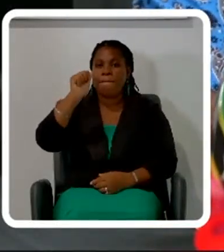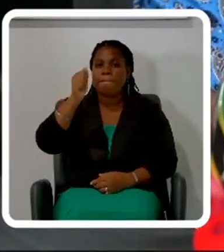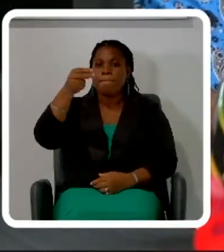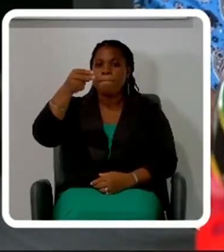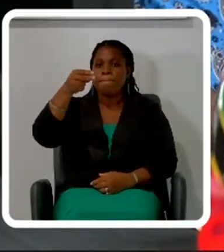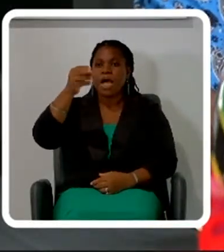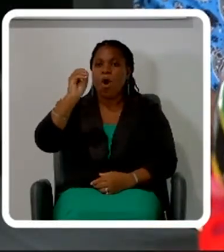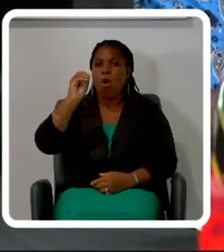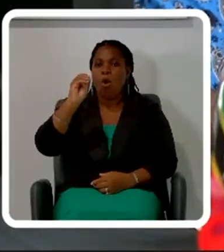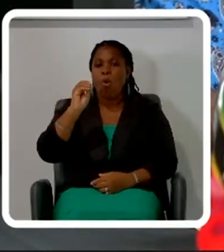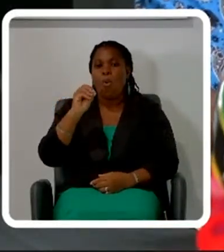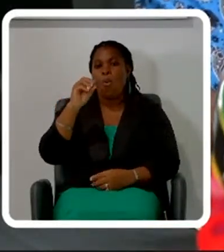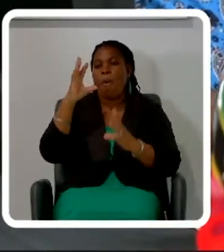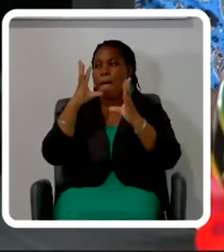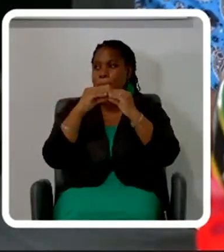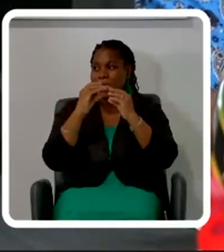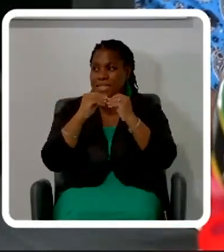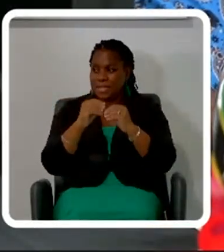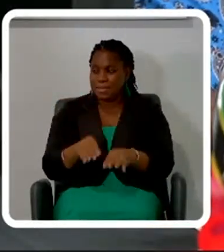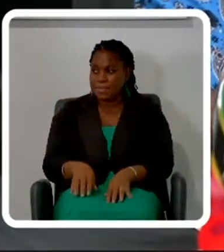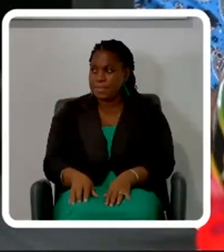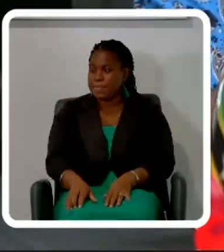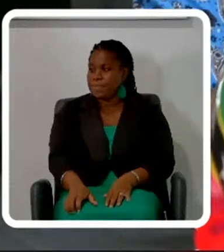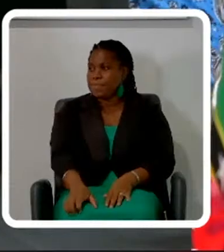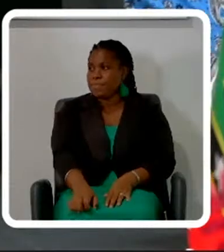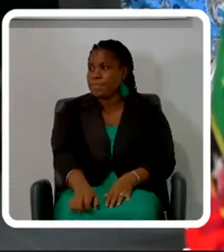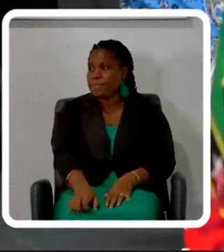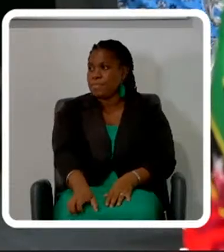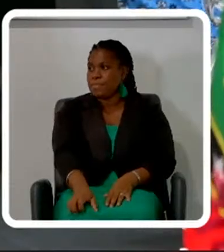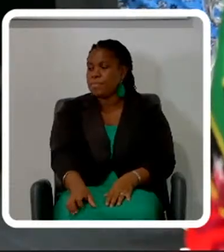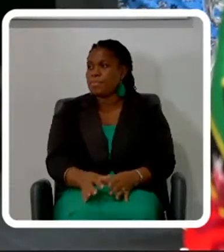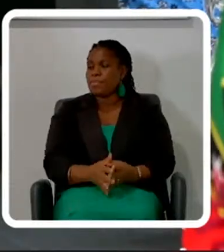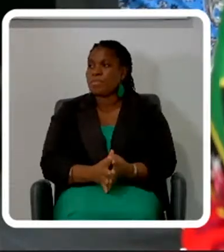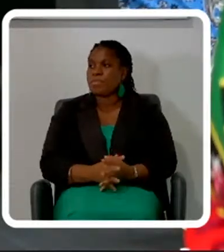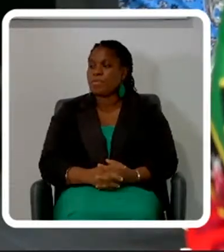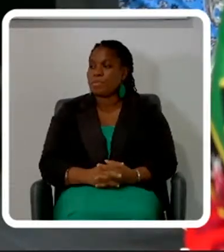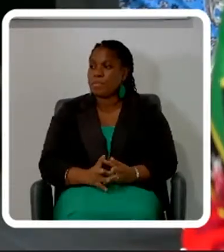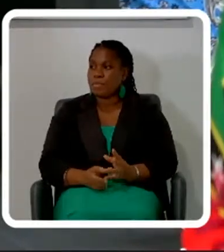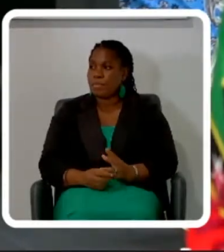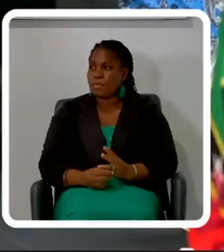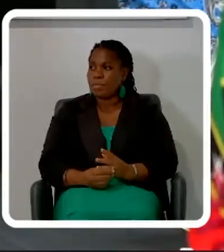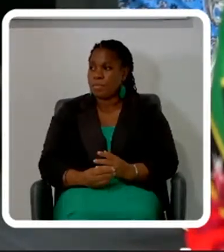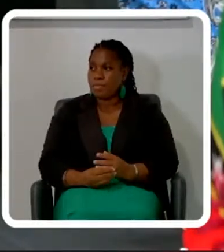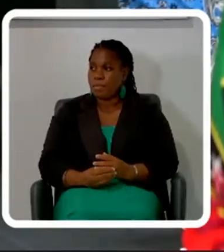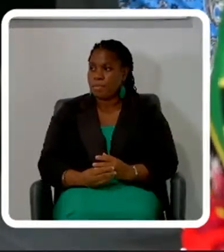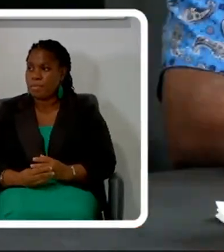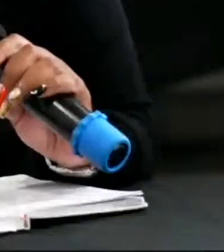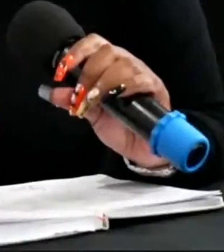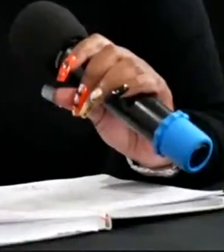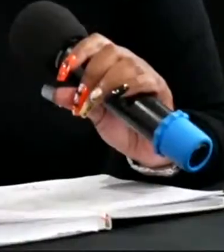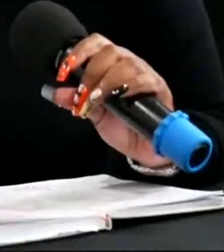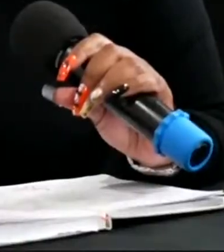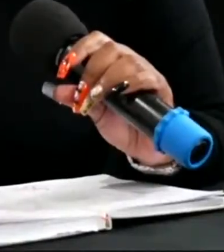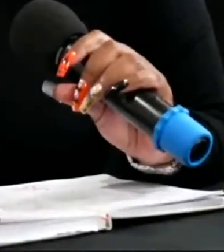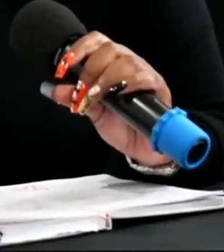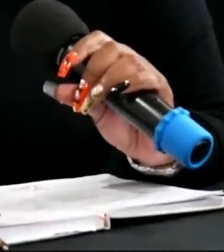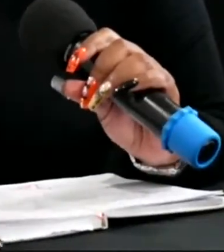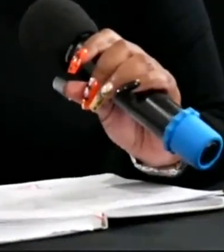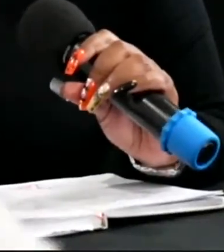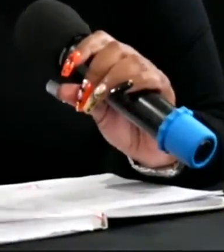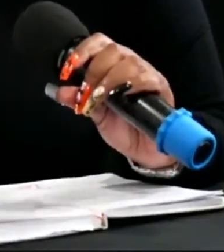established the Citizen Security Secretariat here in St. Kitts and Nevis, where the focus right now is on addressing crime and violence as a public health